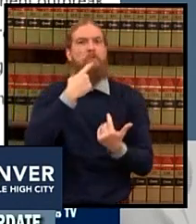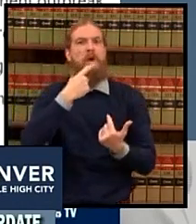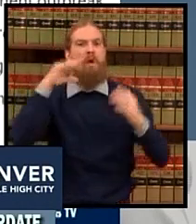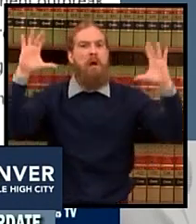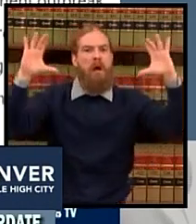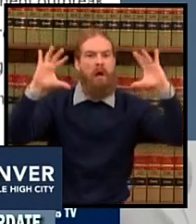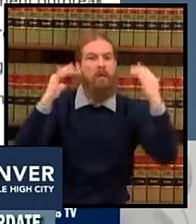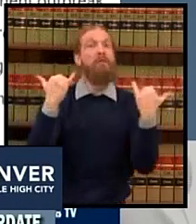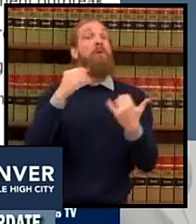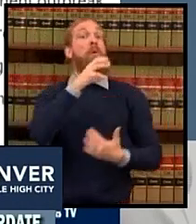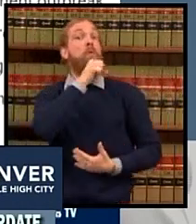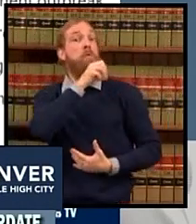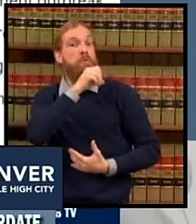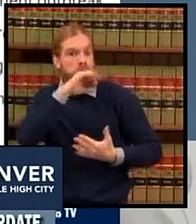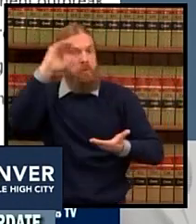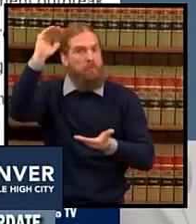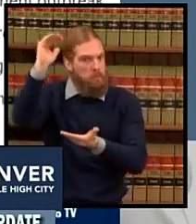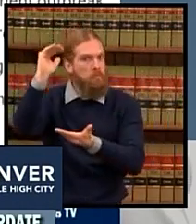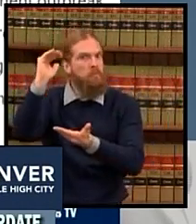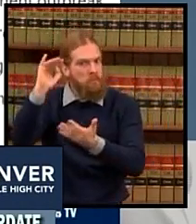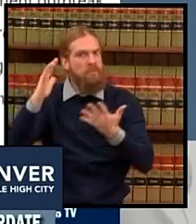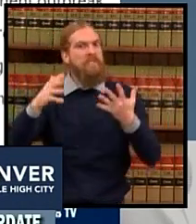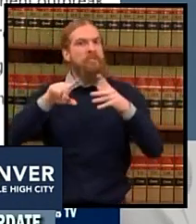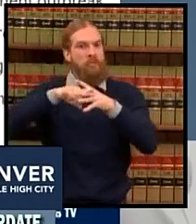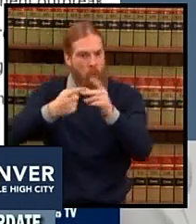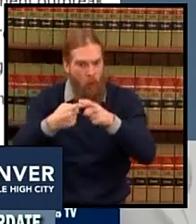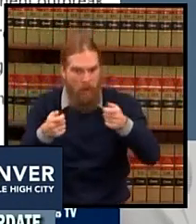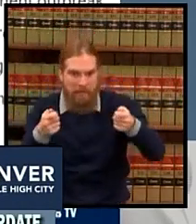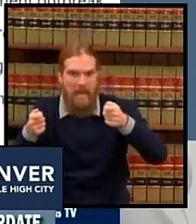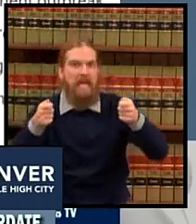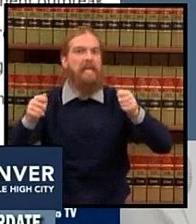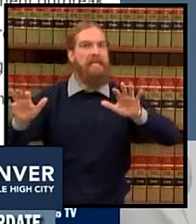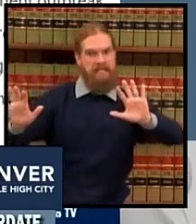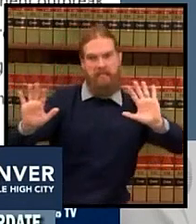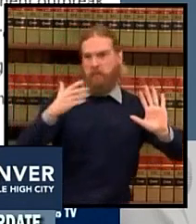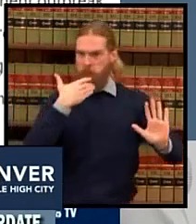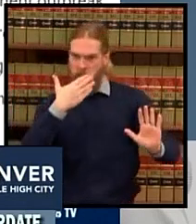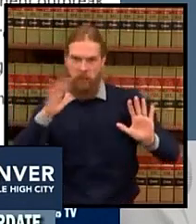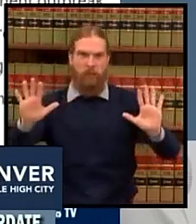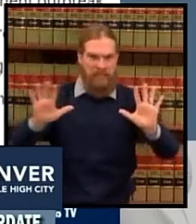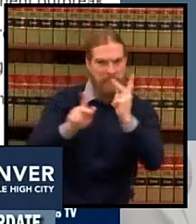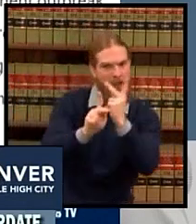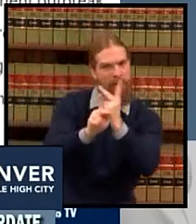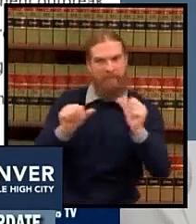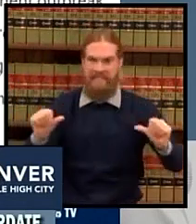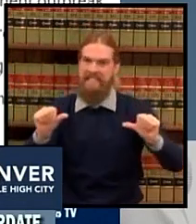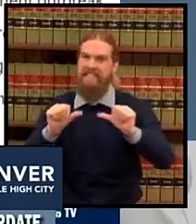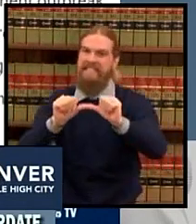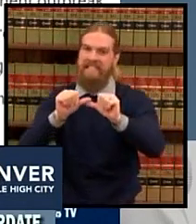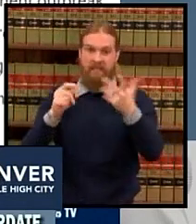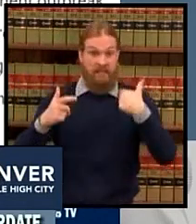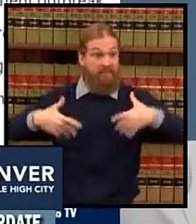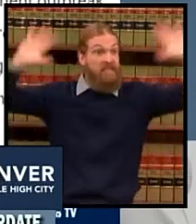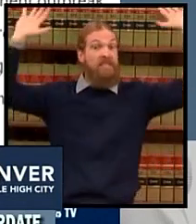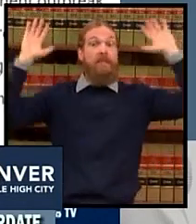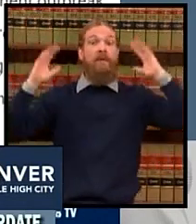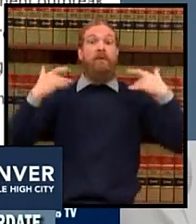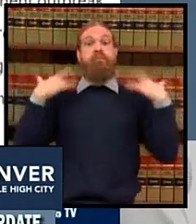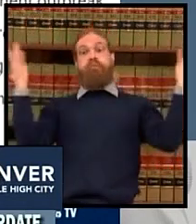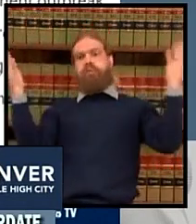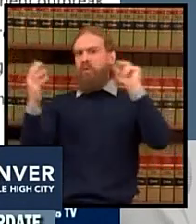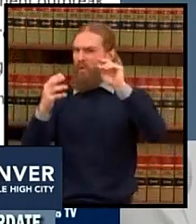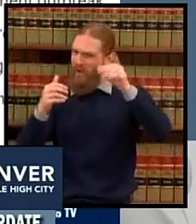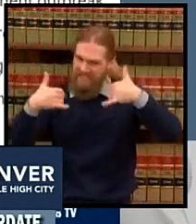under control or managed a little bit better. We still have a long way to go. Now I'm asked though, why is this occurring? Is this because